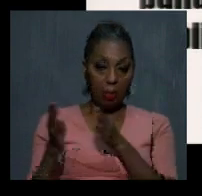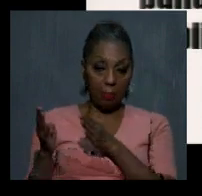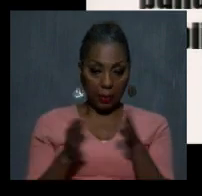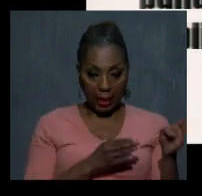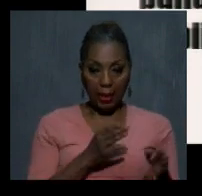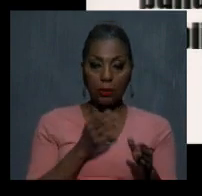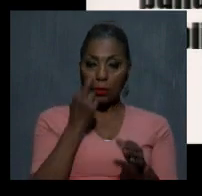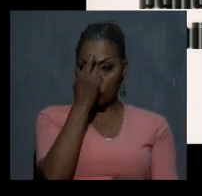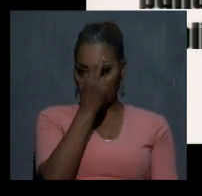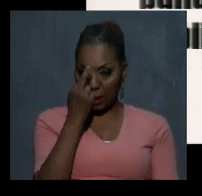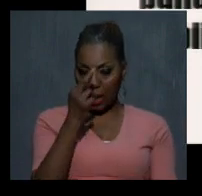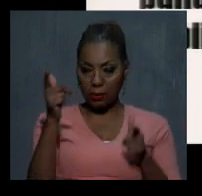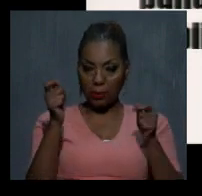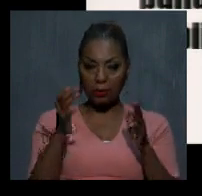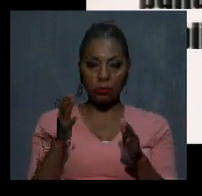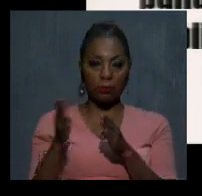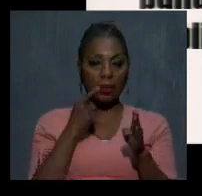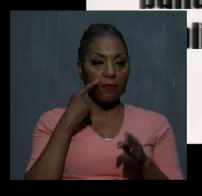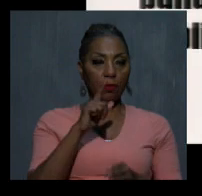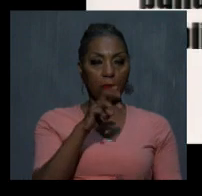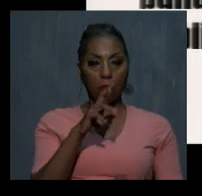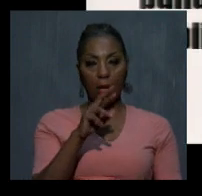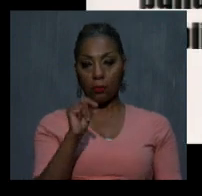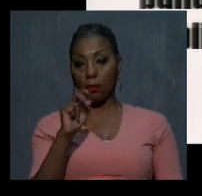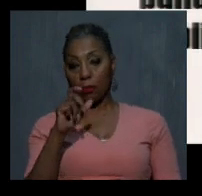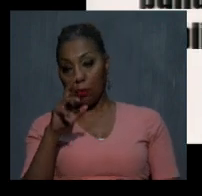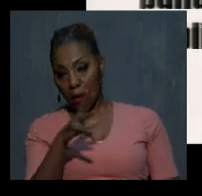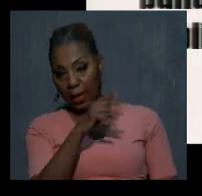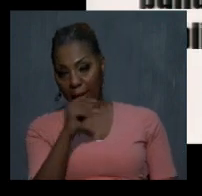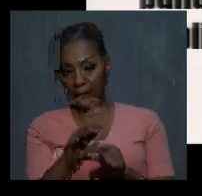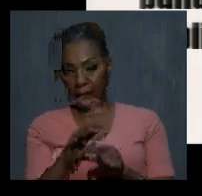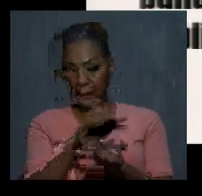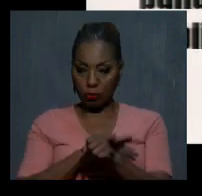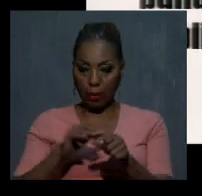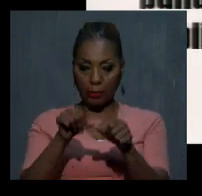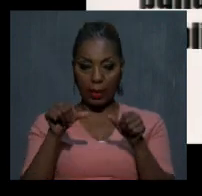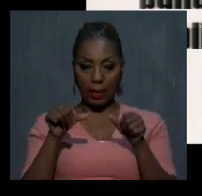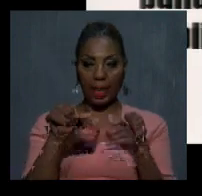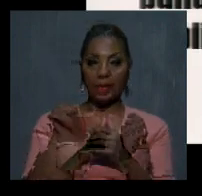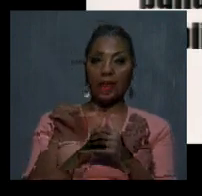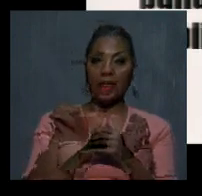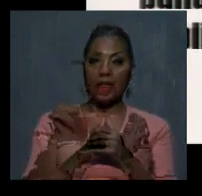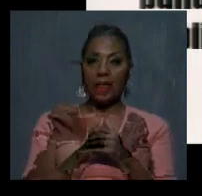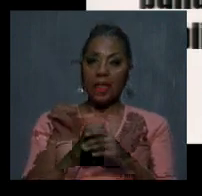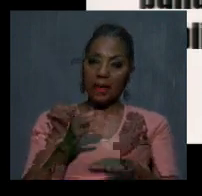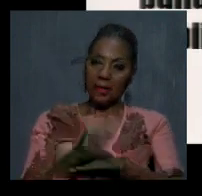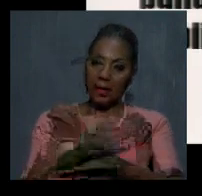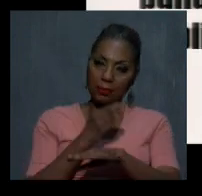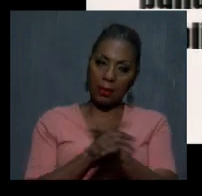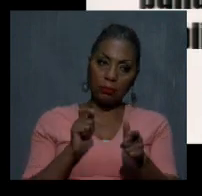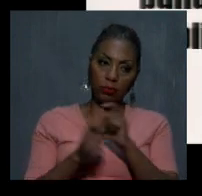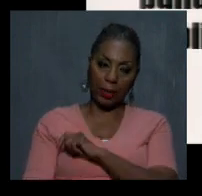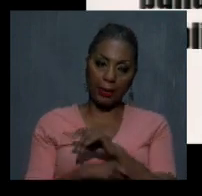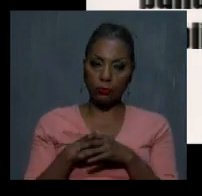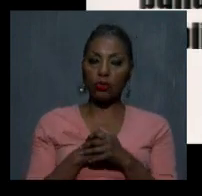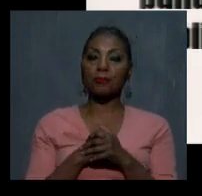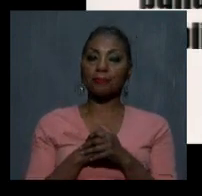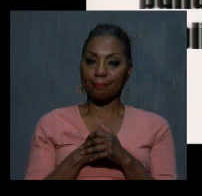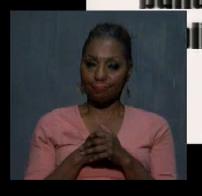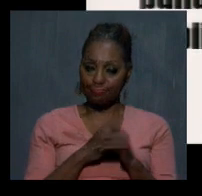realize the master plan of Little Rock, and surrounding areas. Design have changed greatly over the